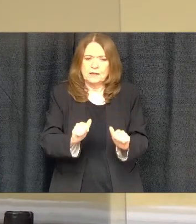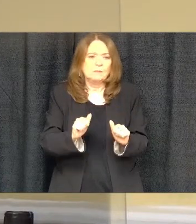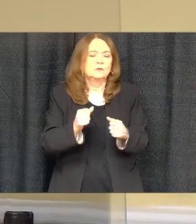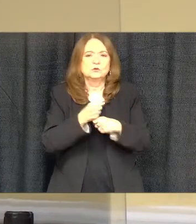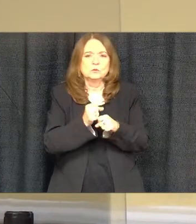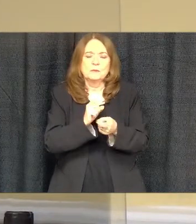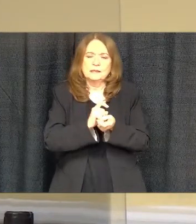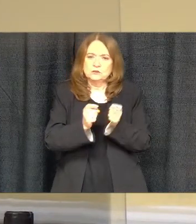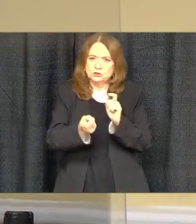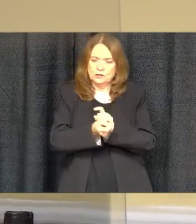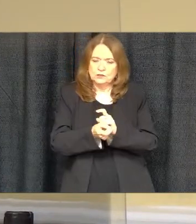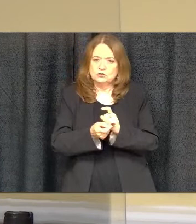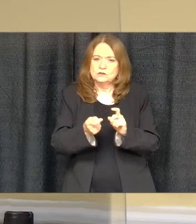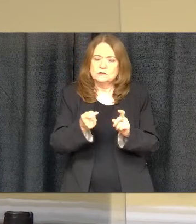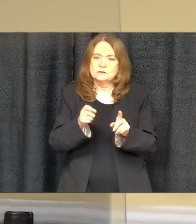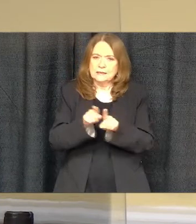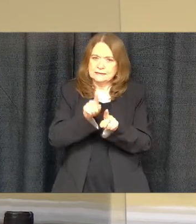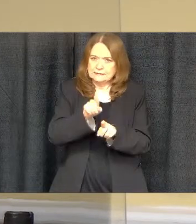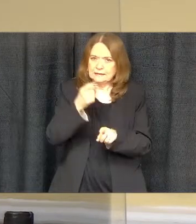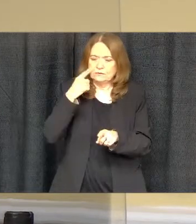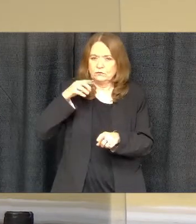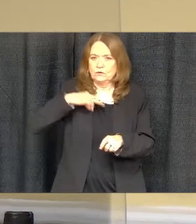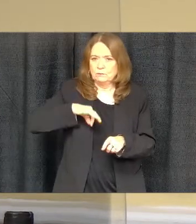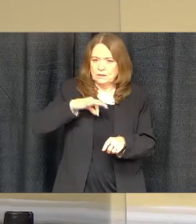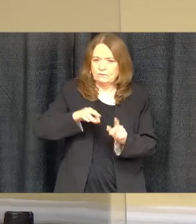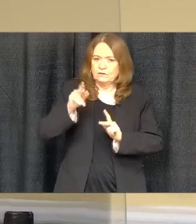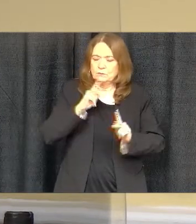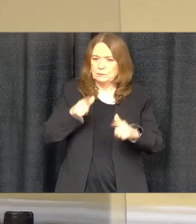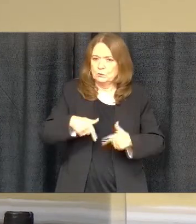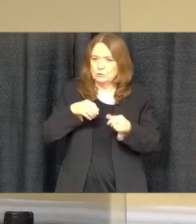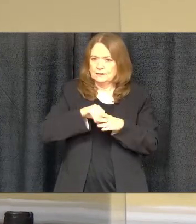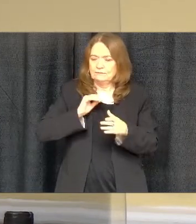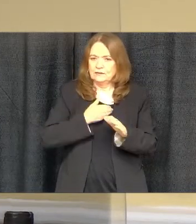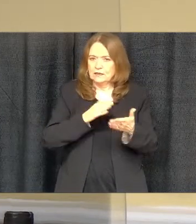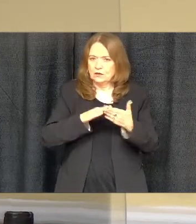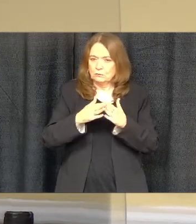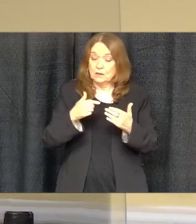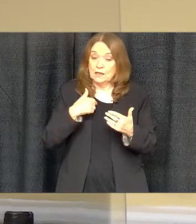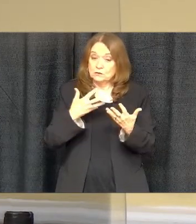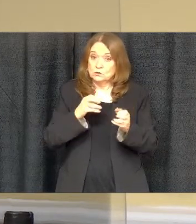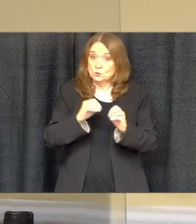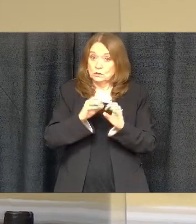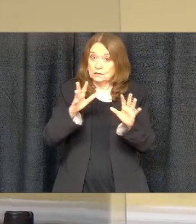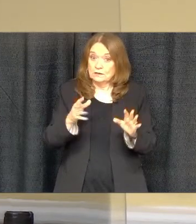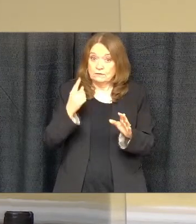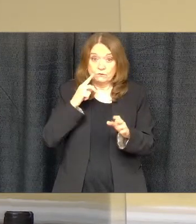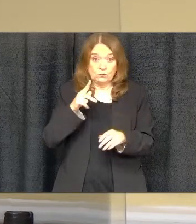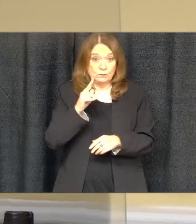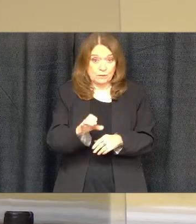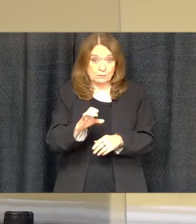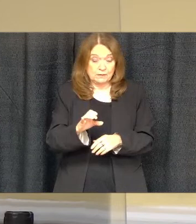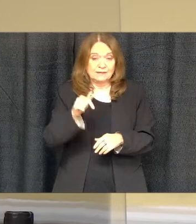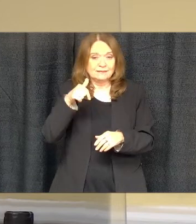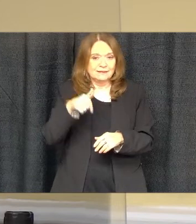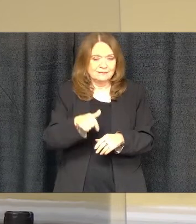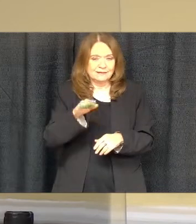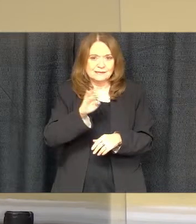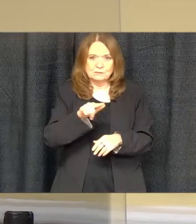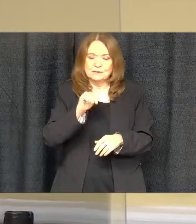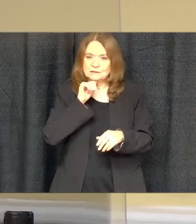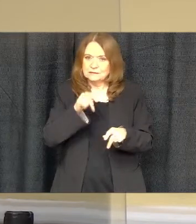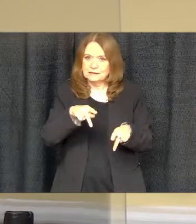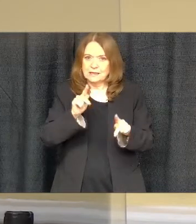make changes as needed for the benefit of the residents of our community. I just want to clarify for the public that this still does not